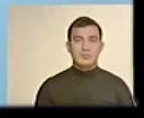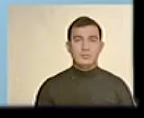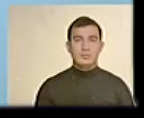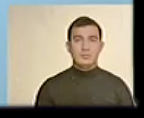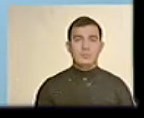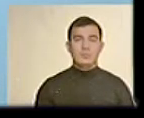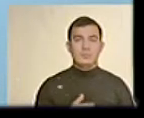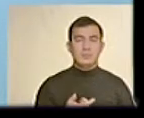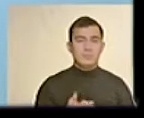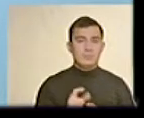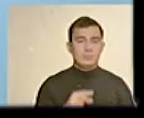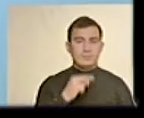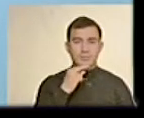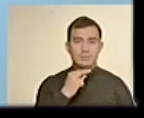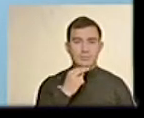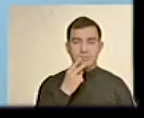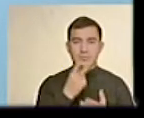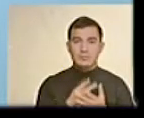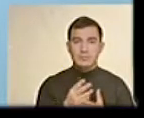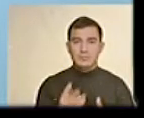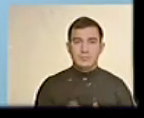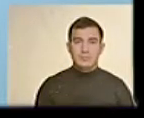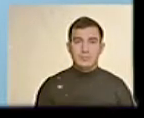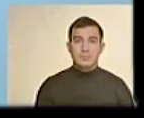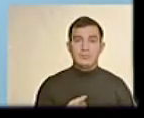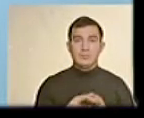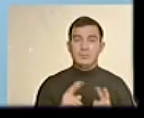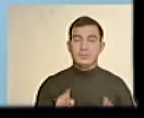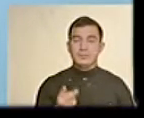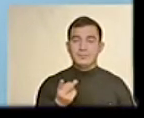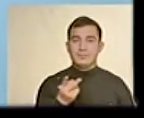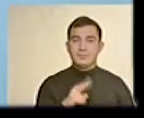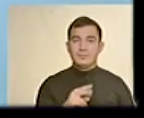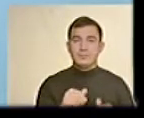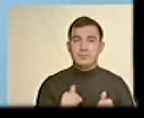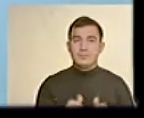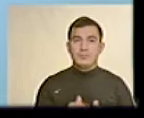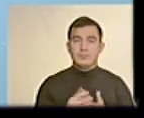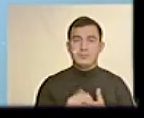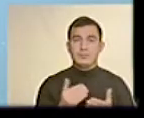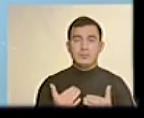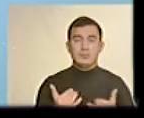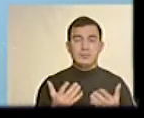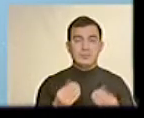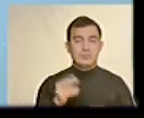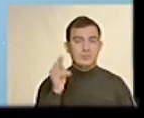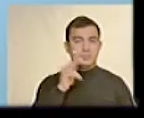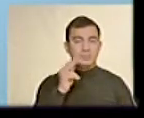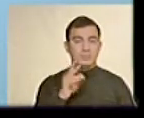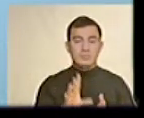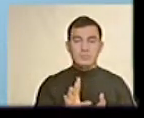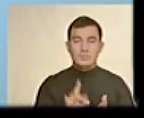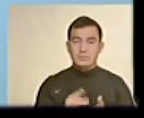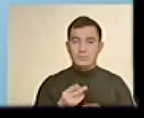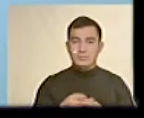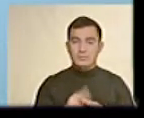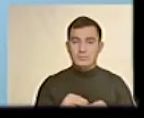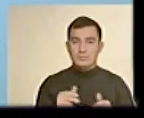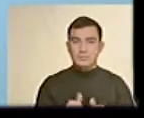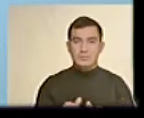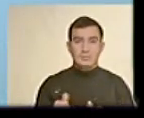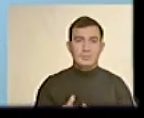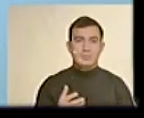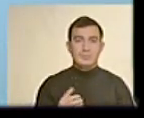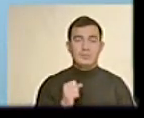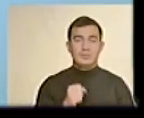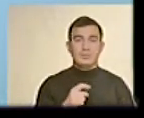Yaxshilab e'tibor bering, aziz o'quvchilar, mana ikkala formula. Bugungi o'rgangan formulalarimizni yozib olamiz. E'tibor bering. A